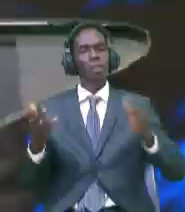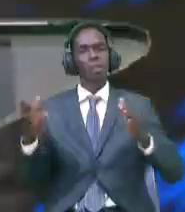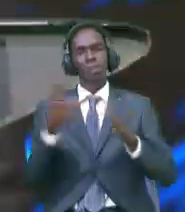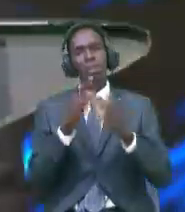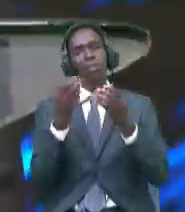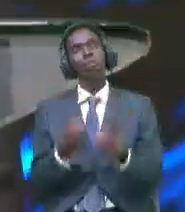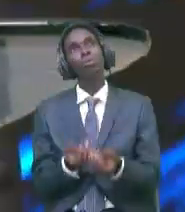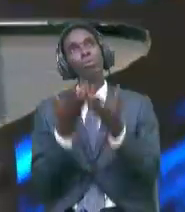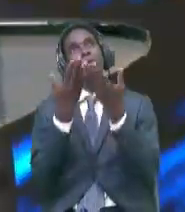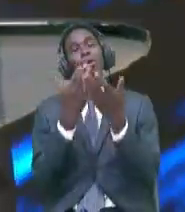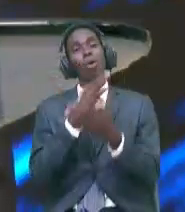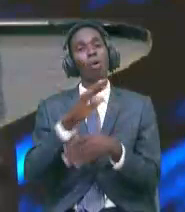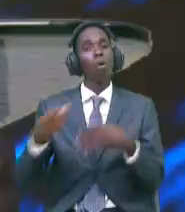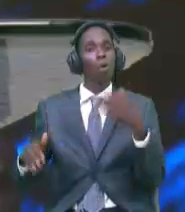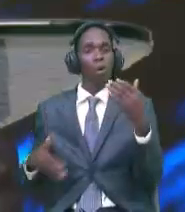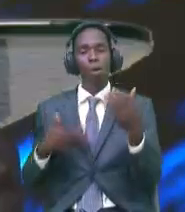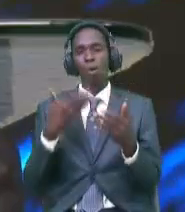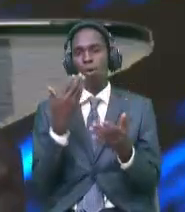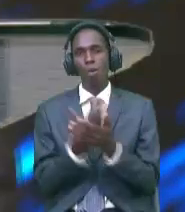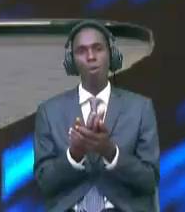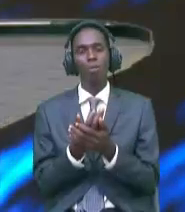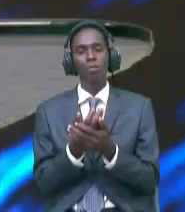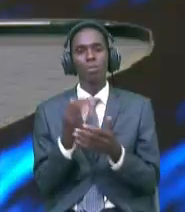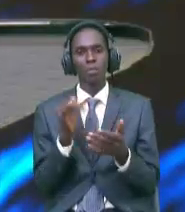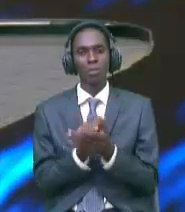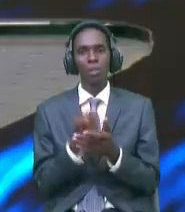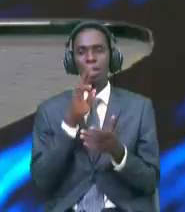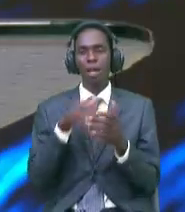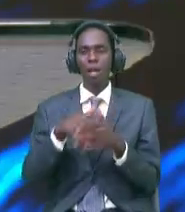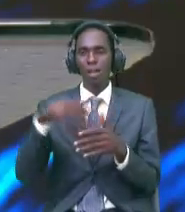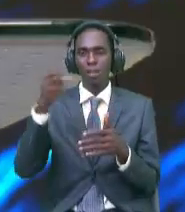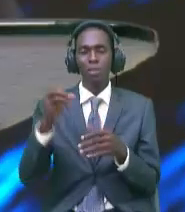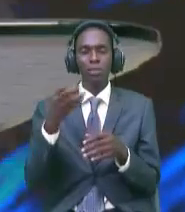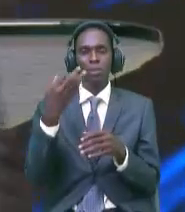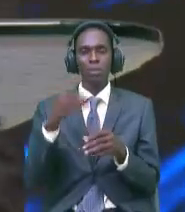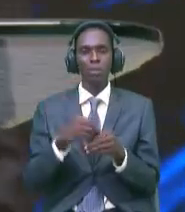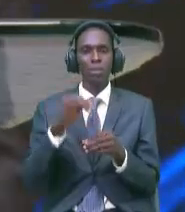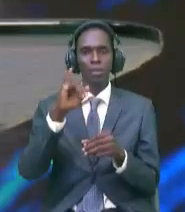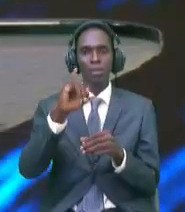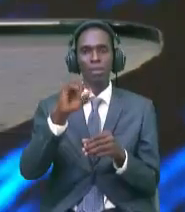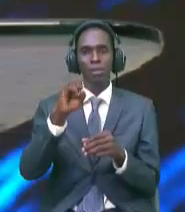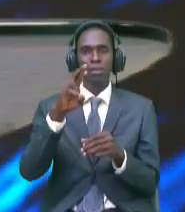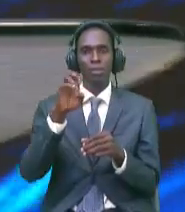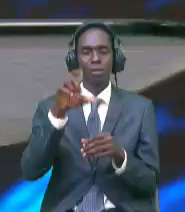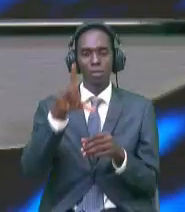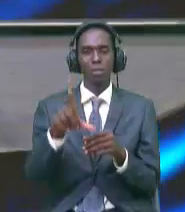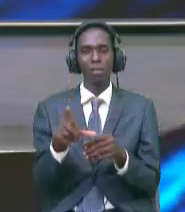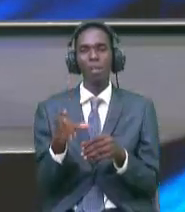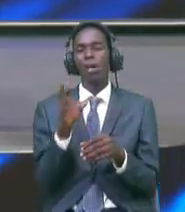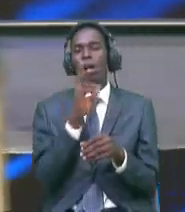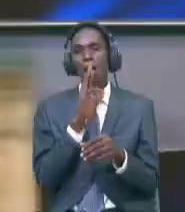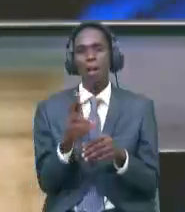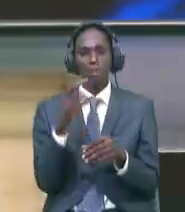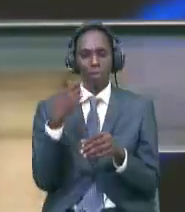outside Israel, outside the nation of Israel, the rest of the world, they are the Gentiles. And these,